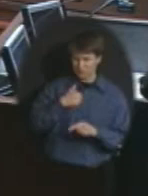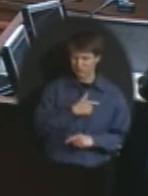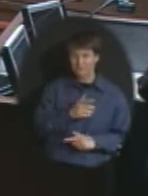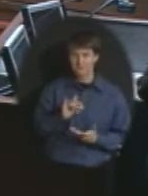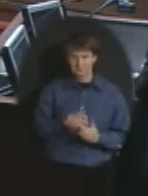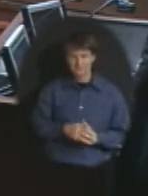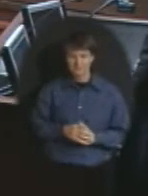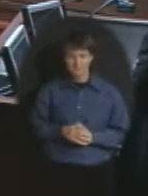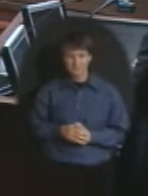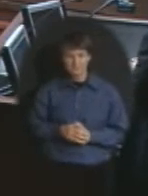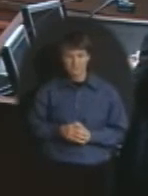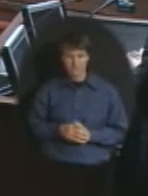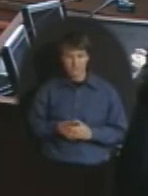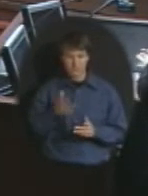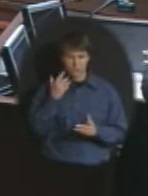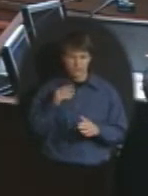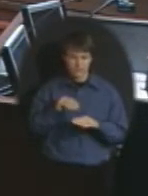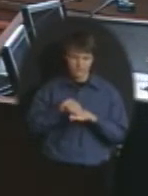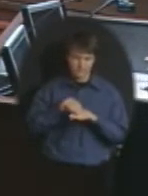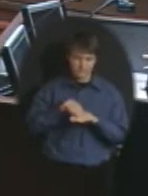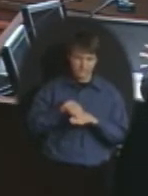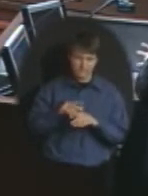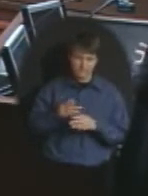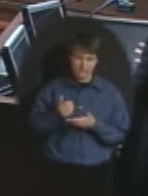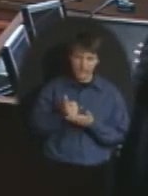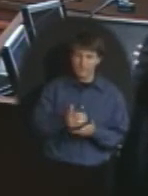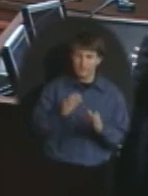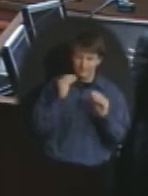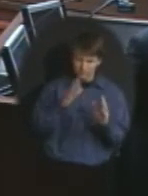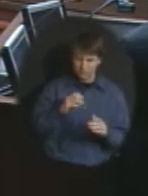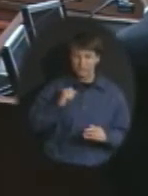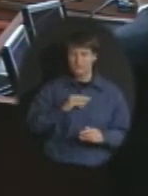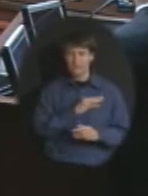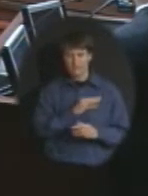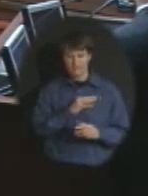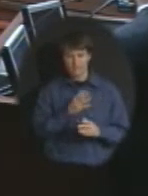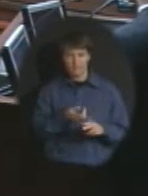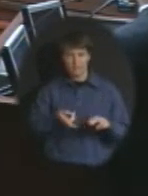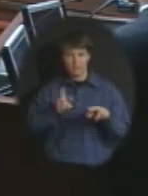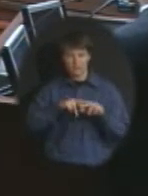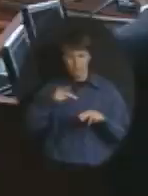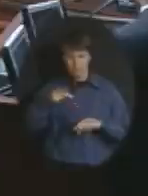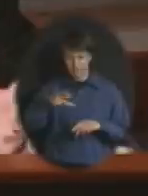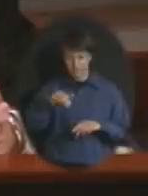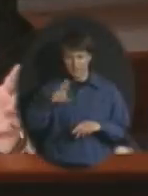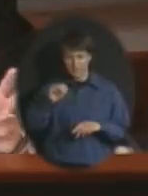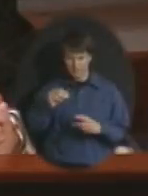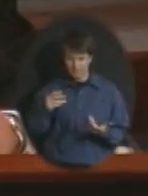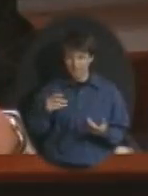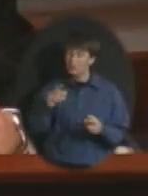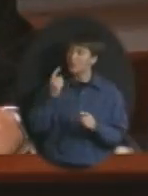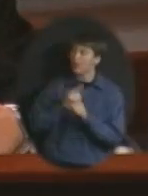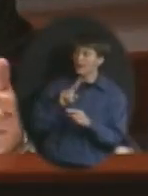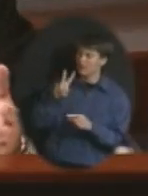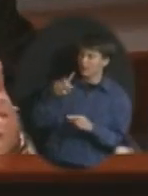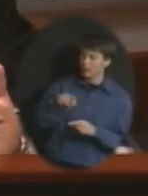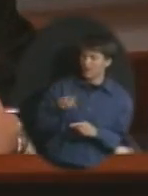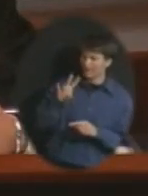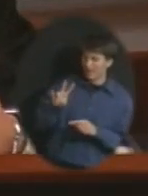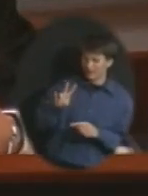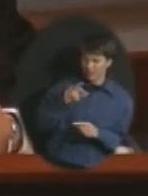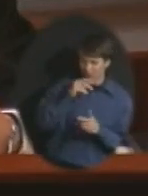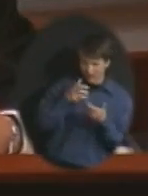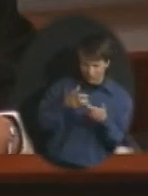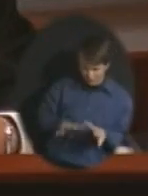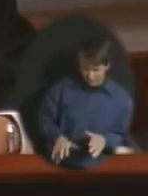Onto our teachers and our staff. Certainly. Mm-hmm. That's a good point. Increase premiums. The 2.7 was not something that they are losing